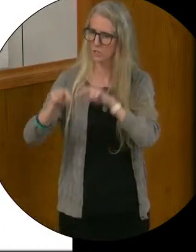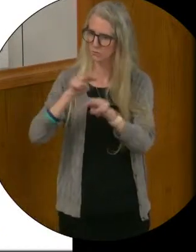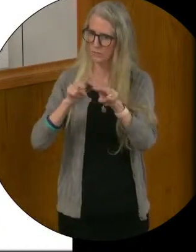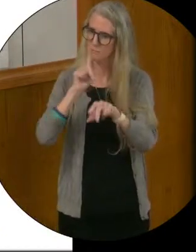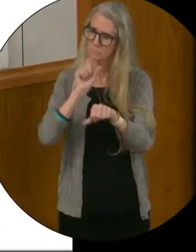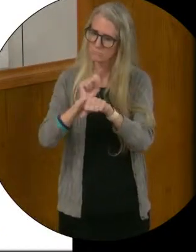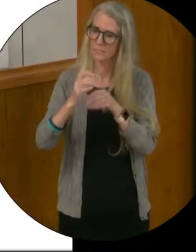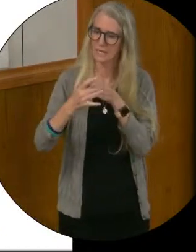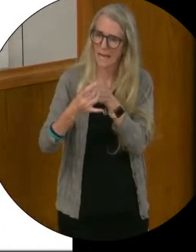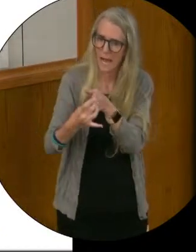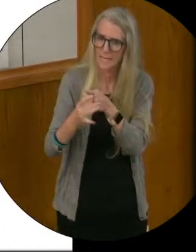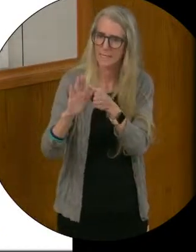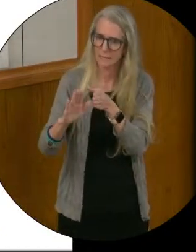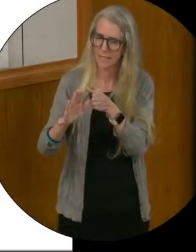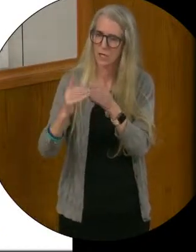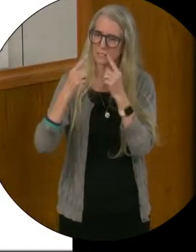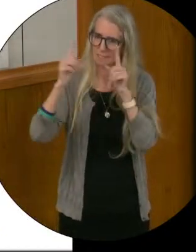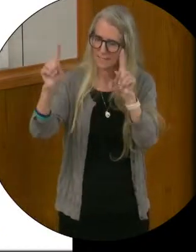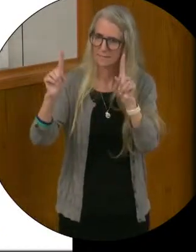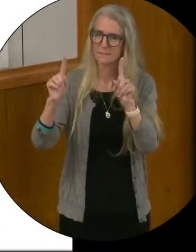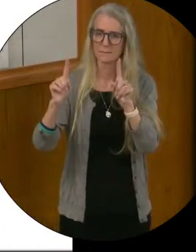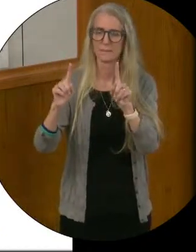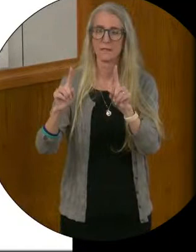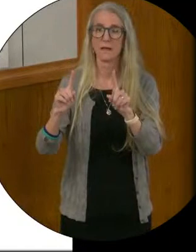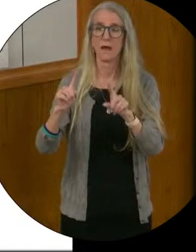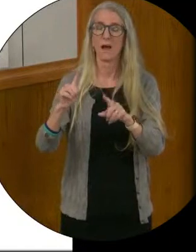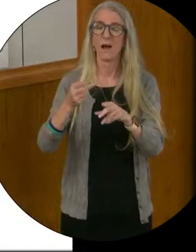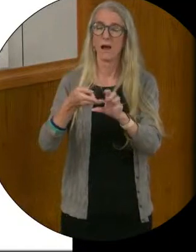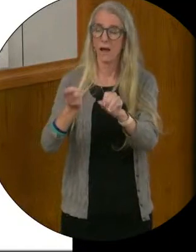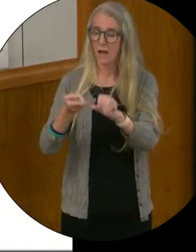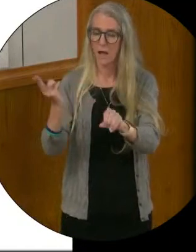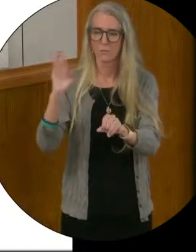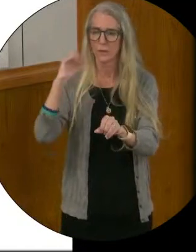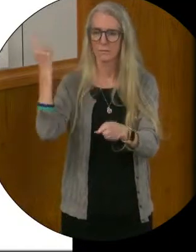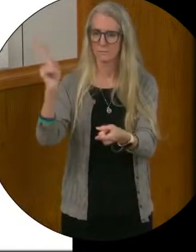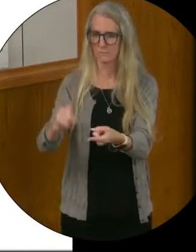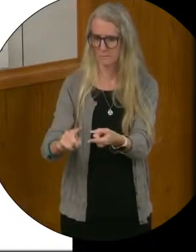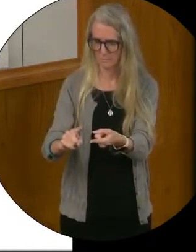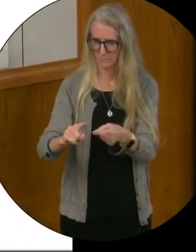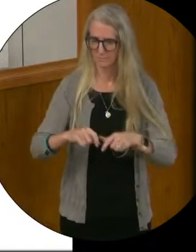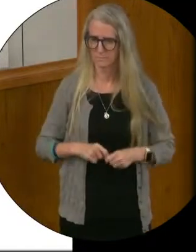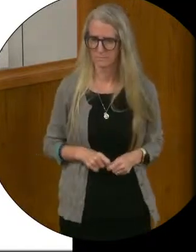progress, remediation rates will decrease.